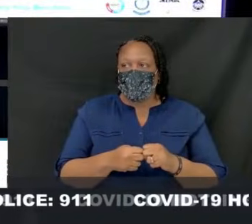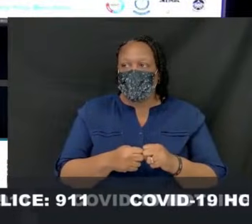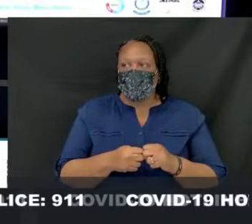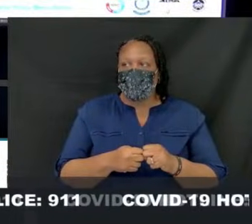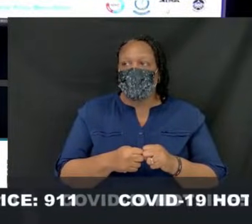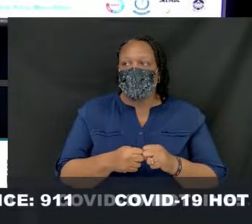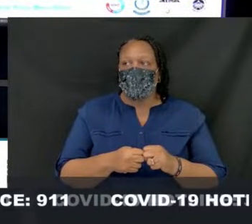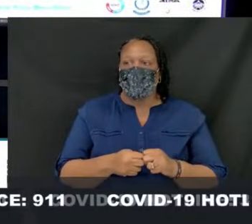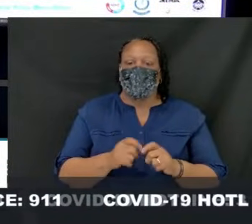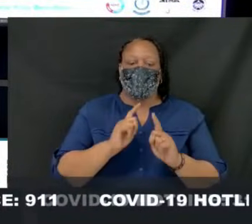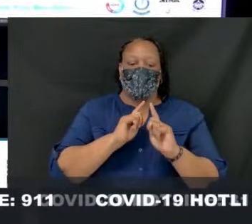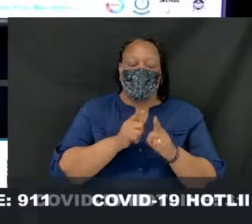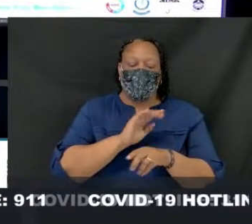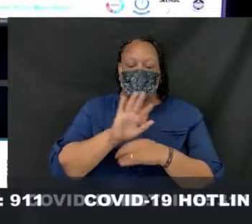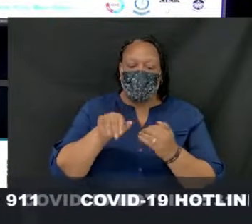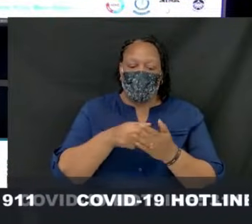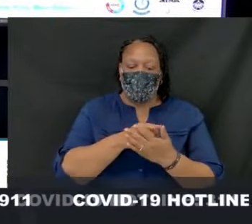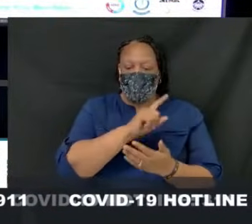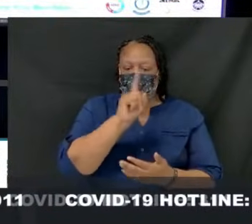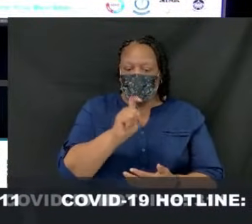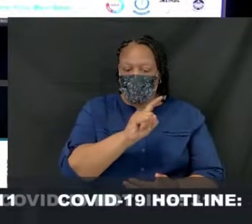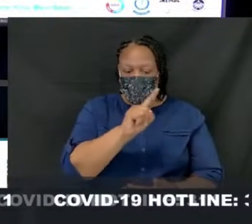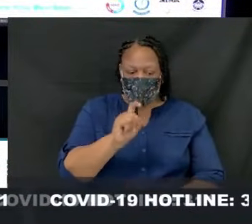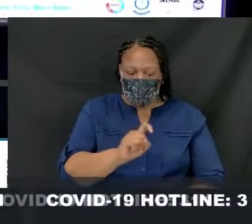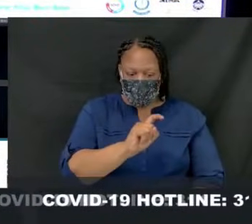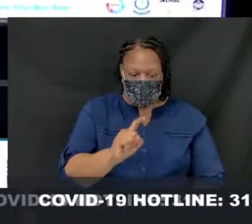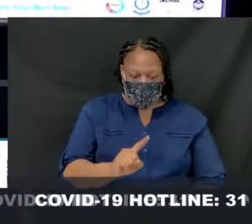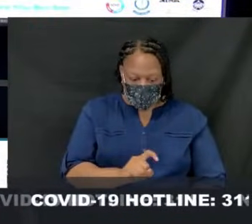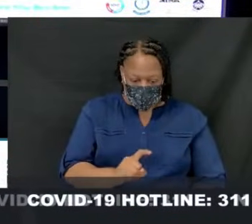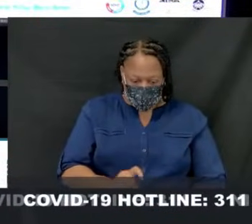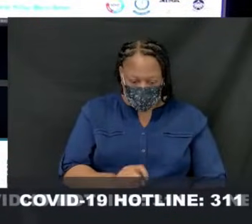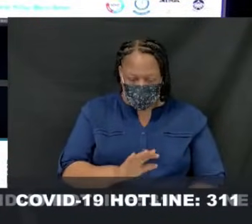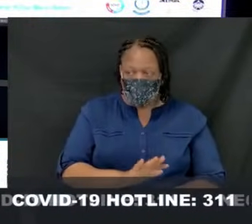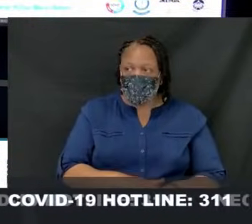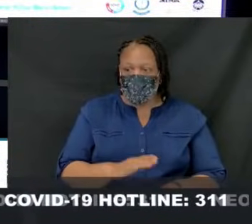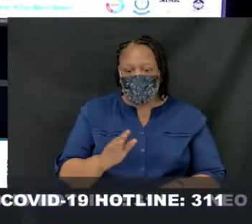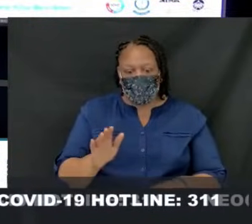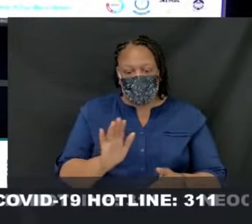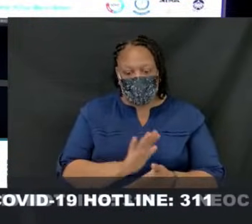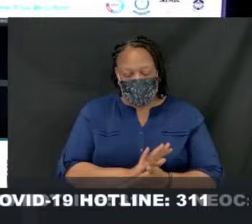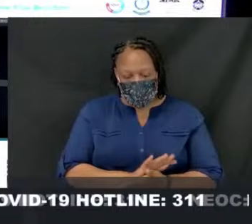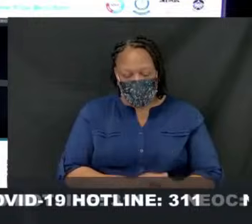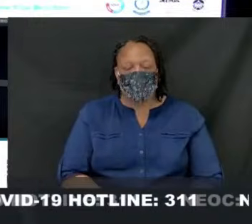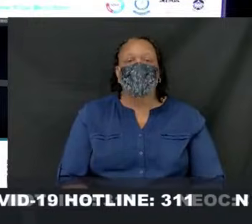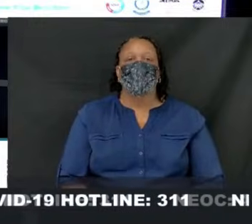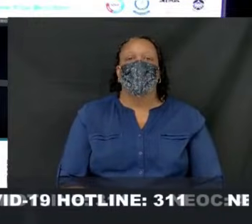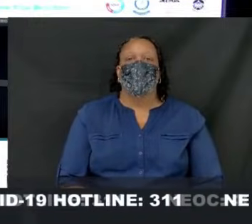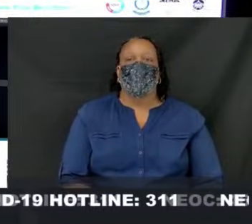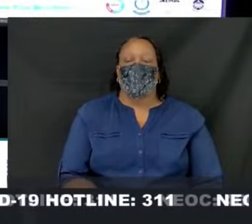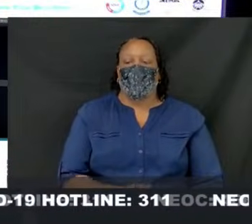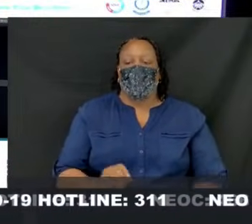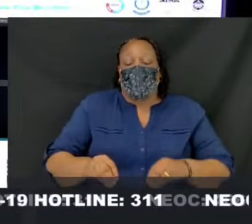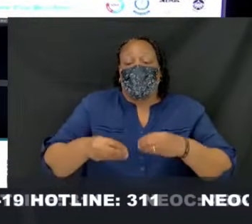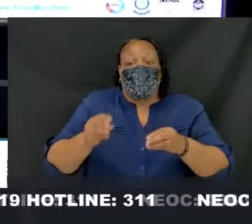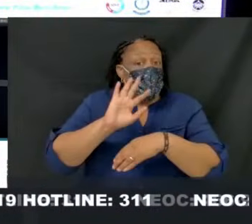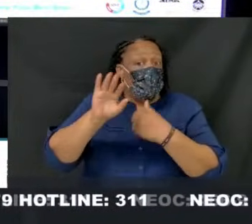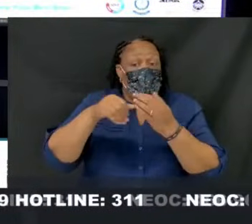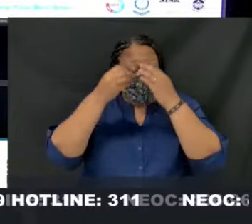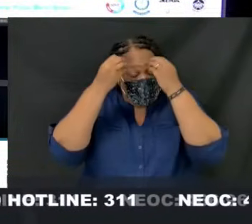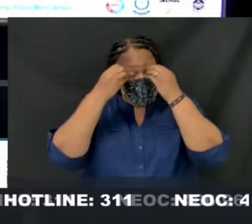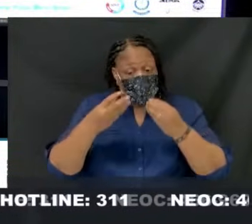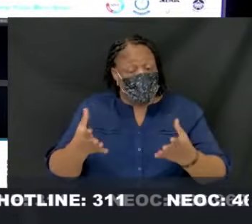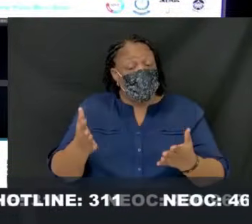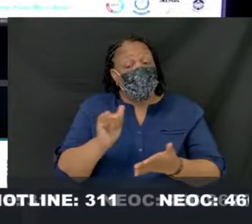the questions asked and provided the UK government all the data that they requested regarding